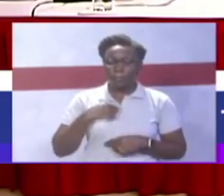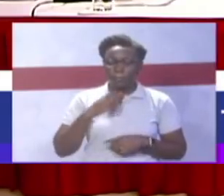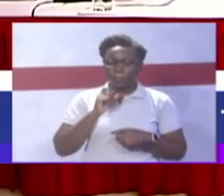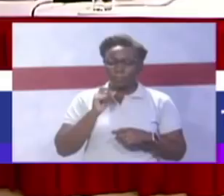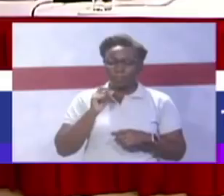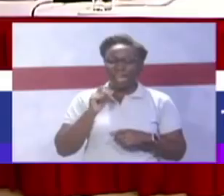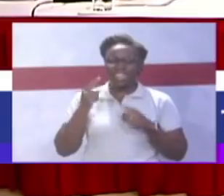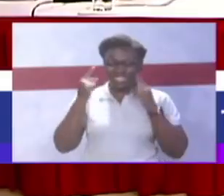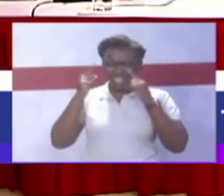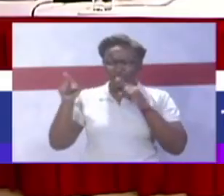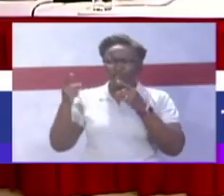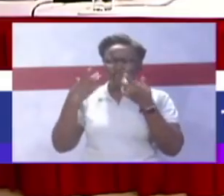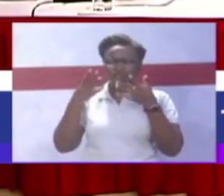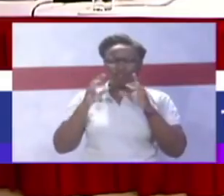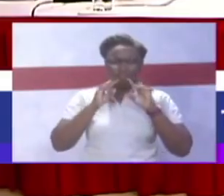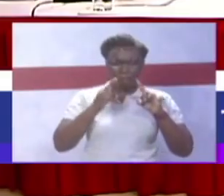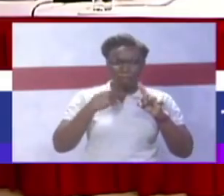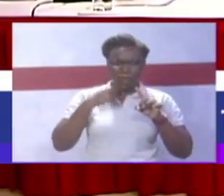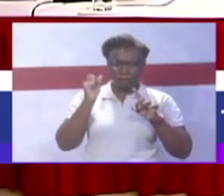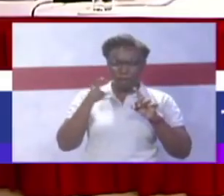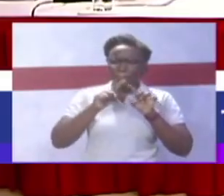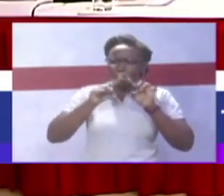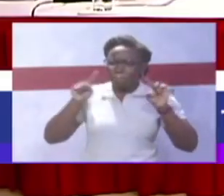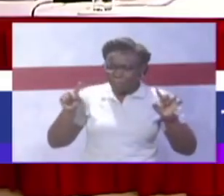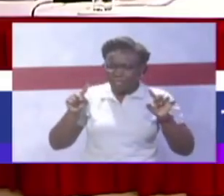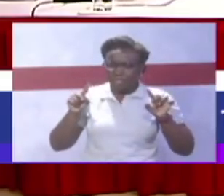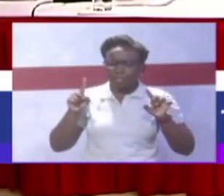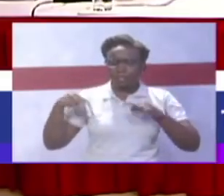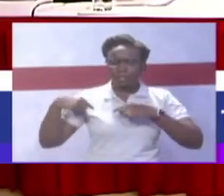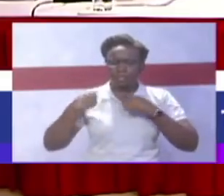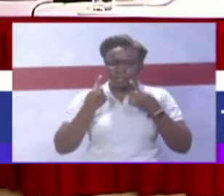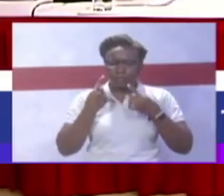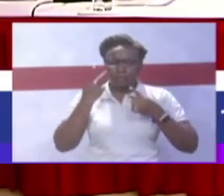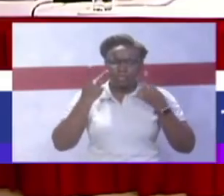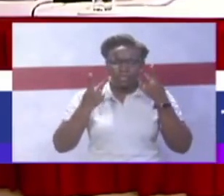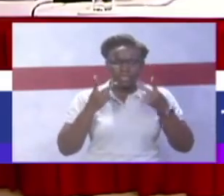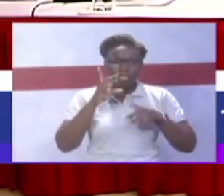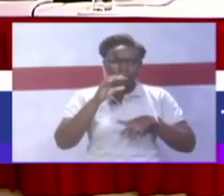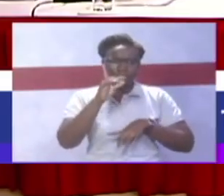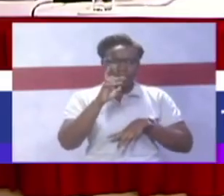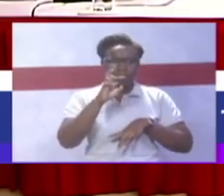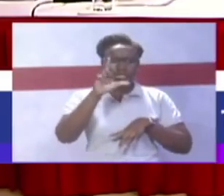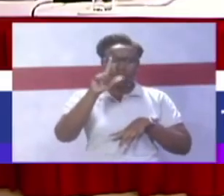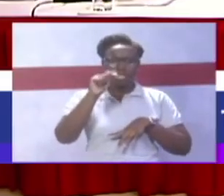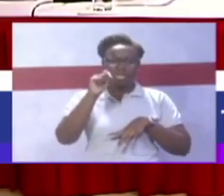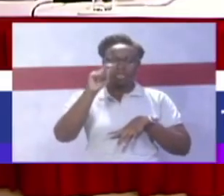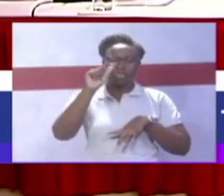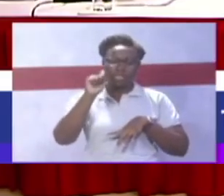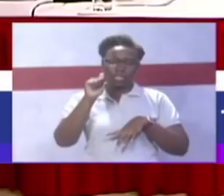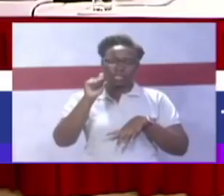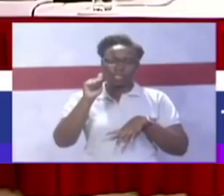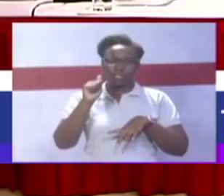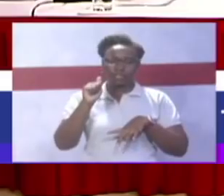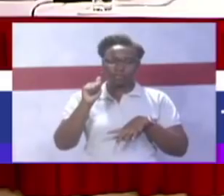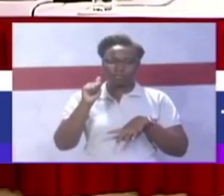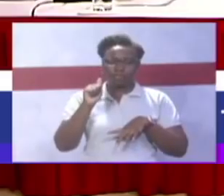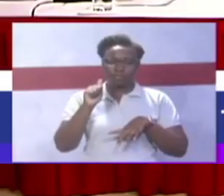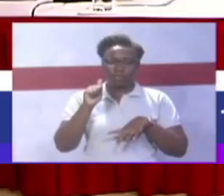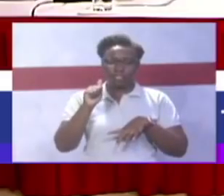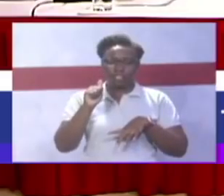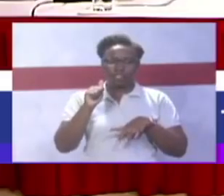but since we are seeing the Delta cases that tested, they're asymptomatic.